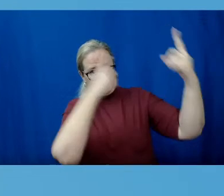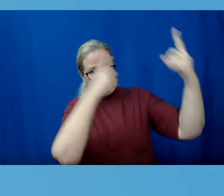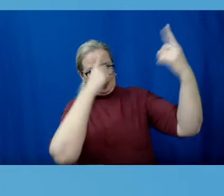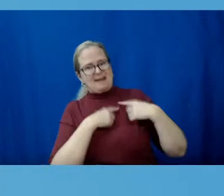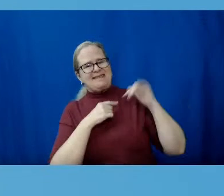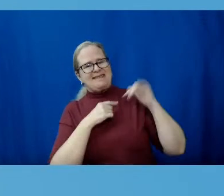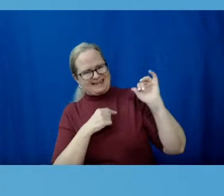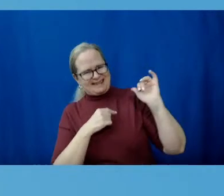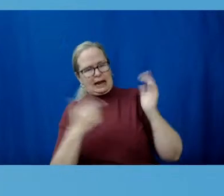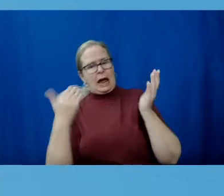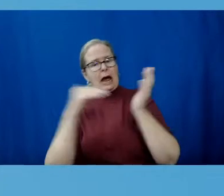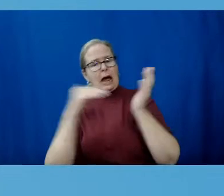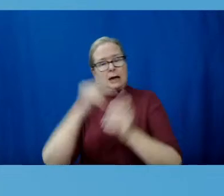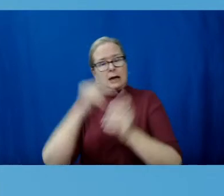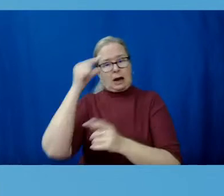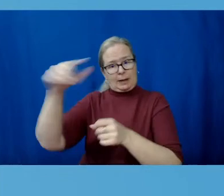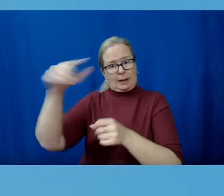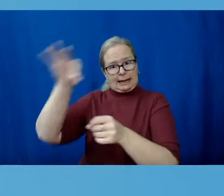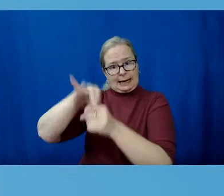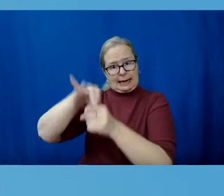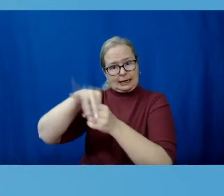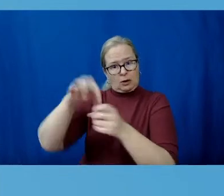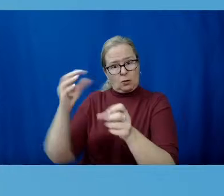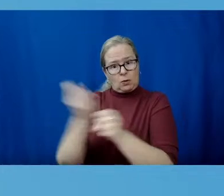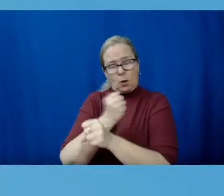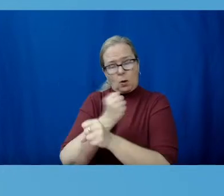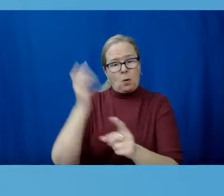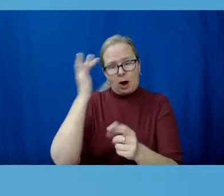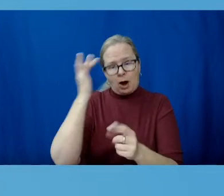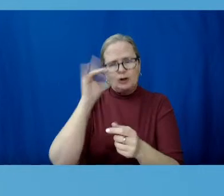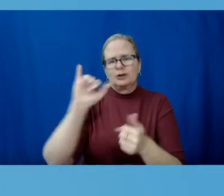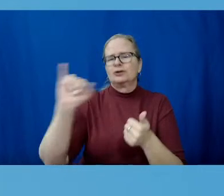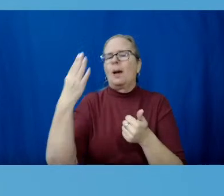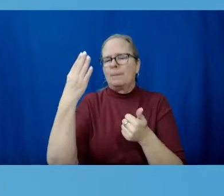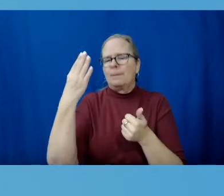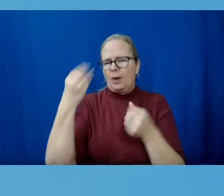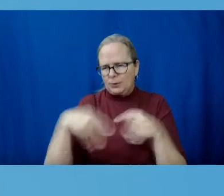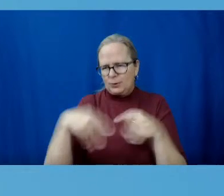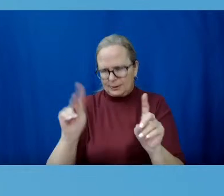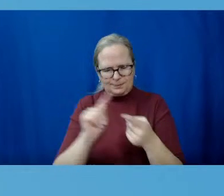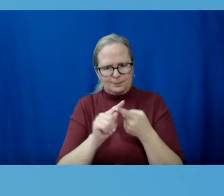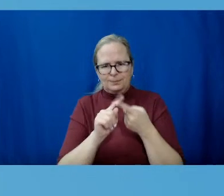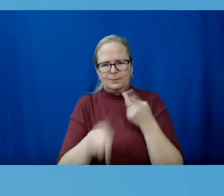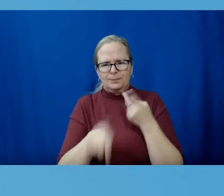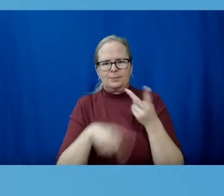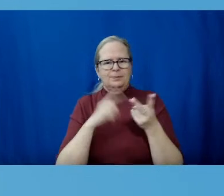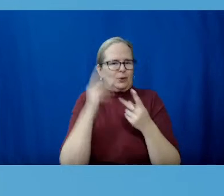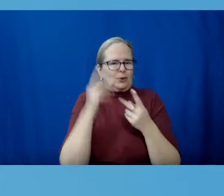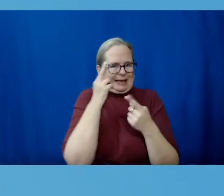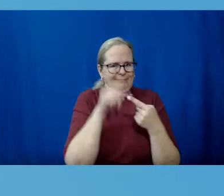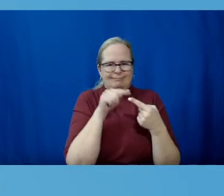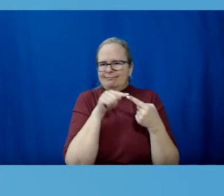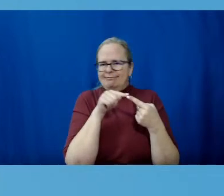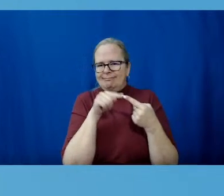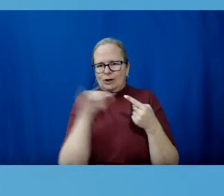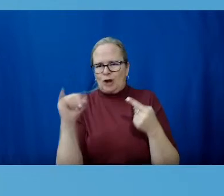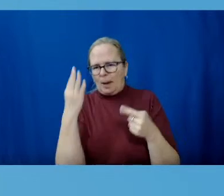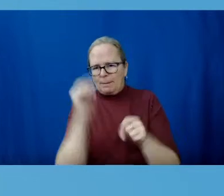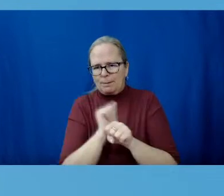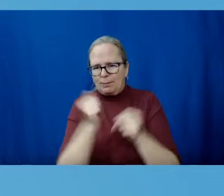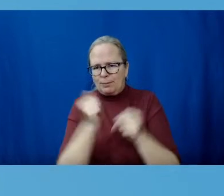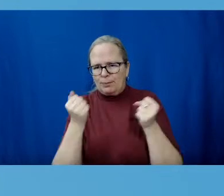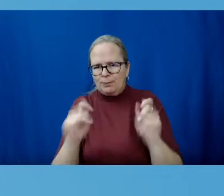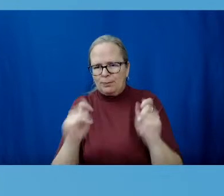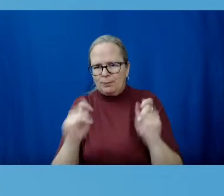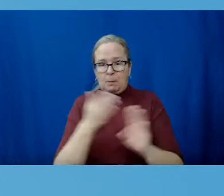And Kenney was actually slipping in the public opinion polls even before the pandemic hit. But when it hit, he wasn't prepared for